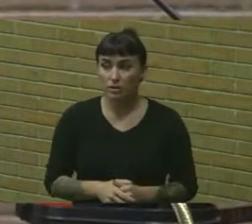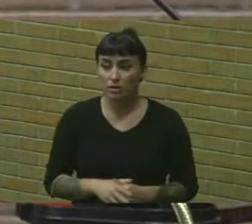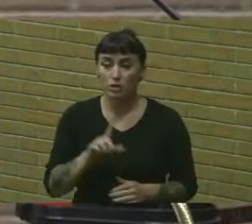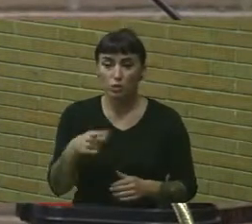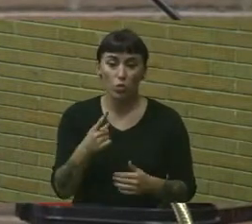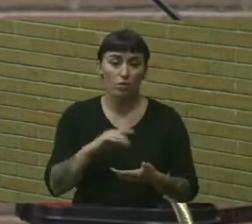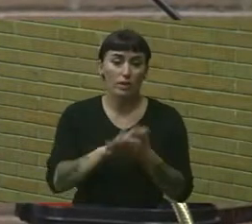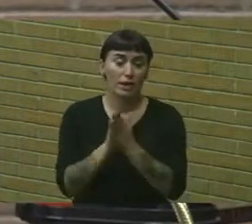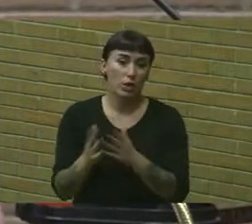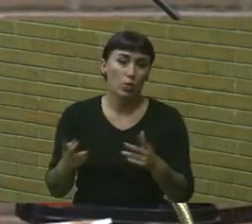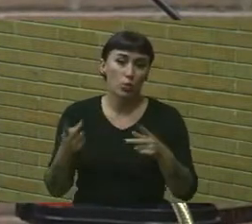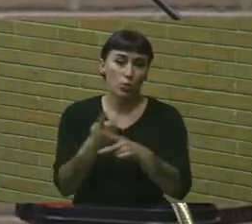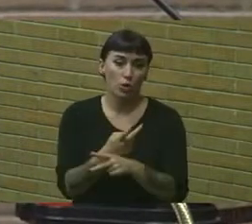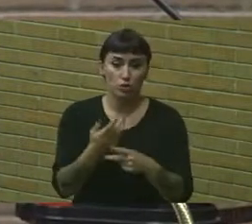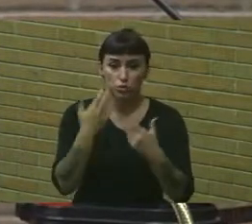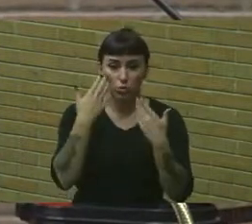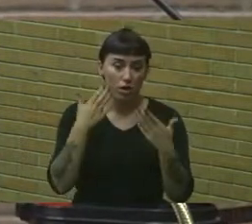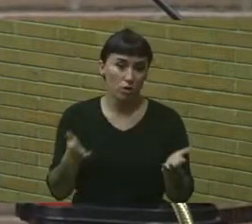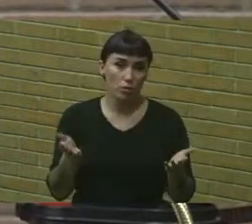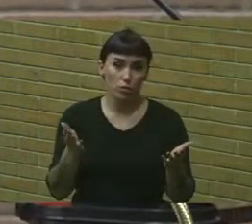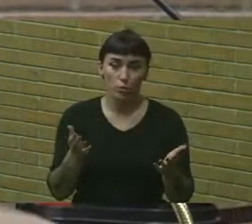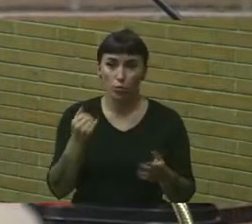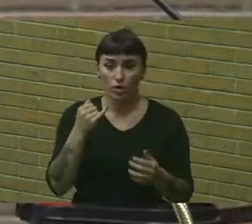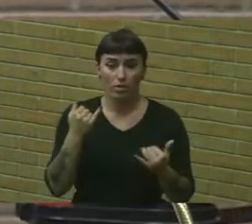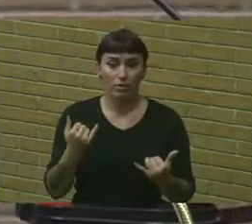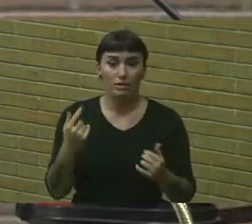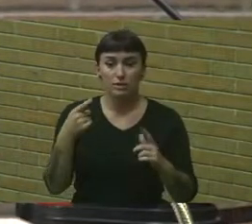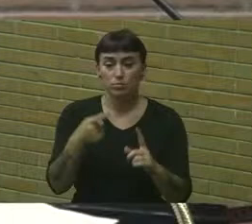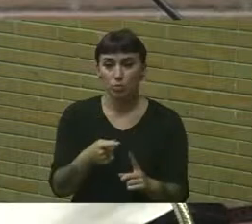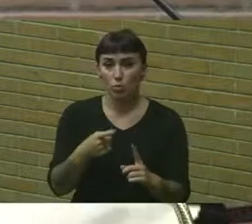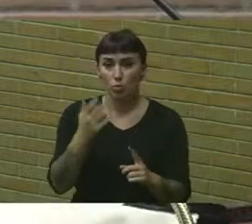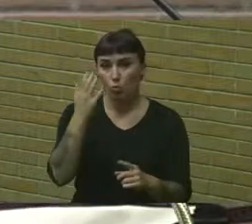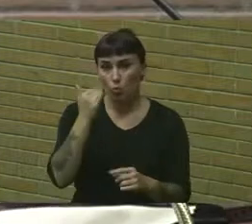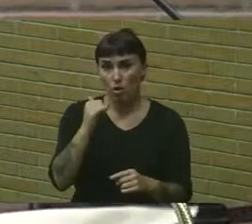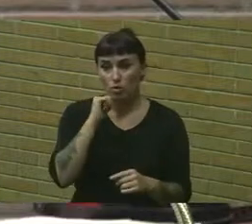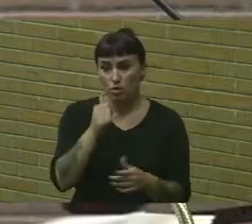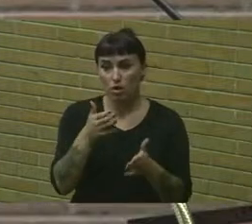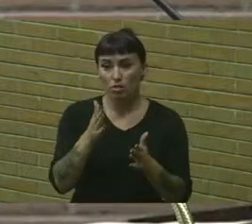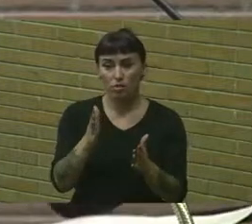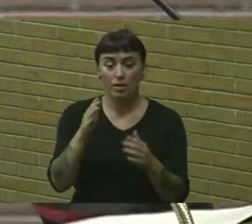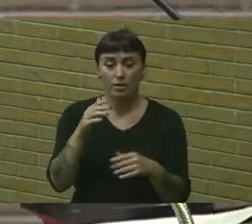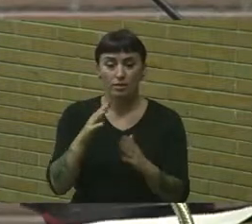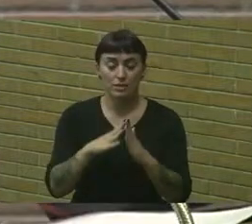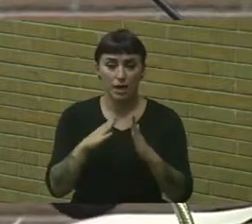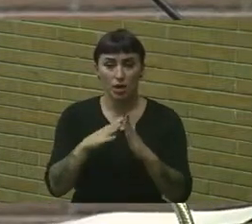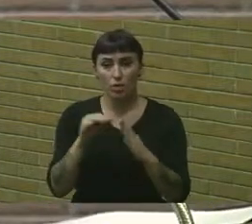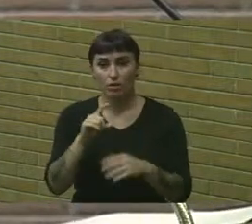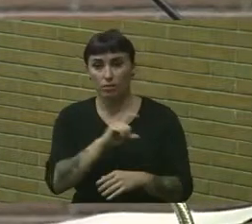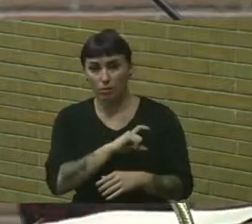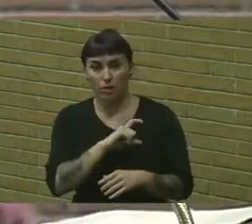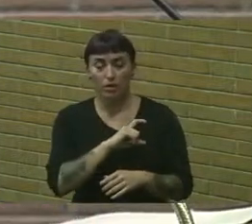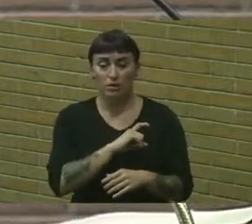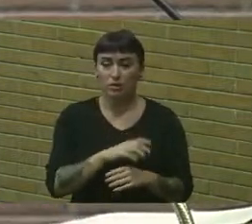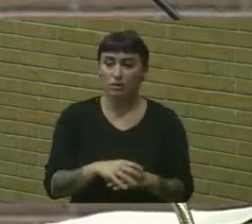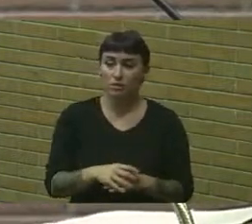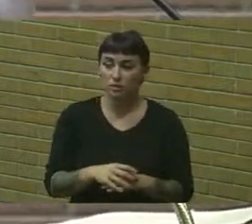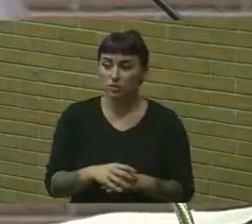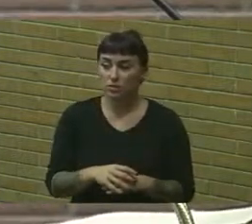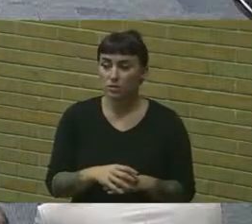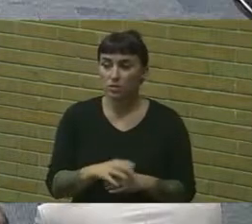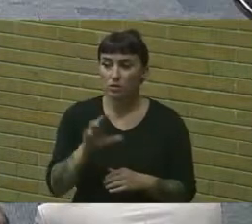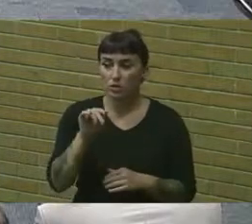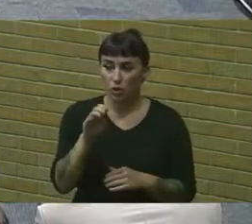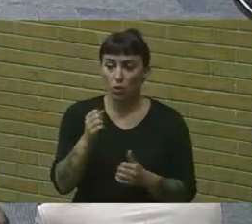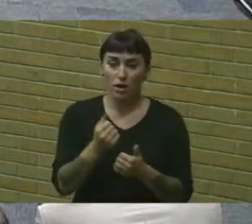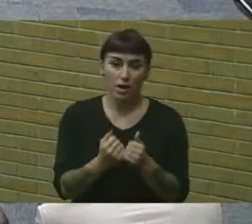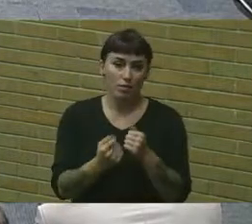worse. So I don't know at this point why you're not letting the town and the police and the code and everybody do their job,